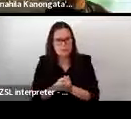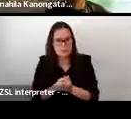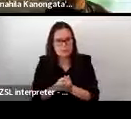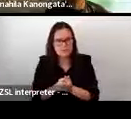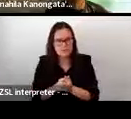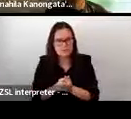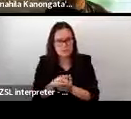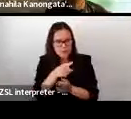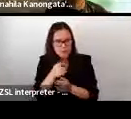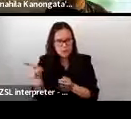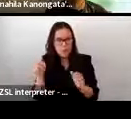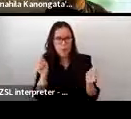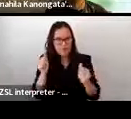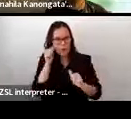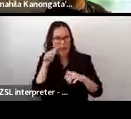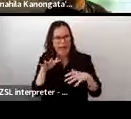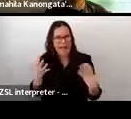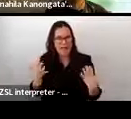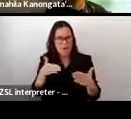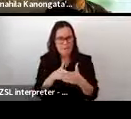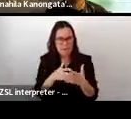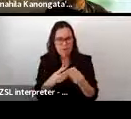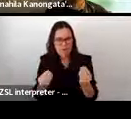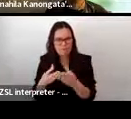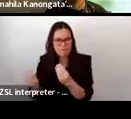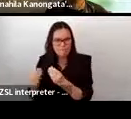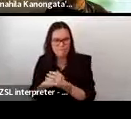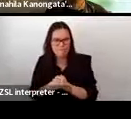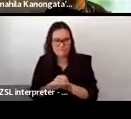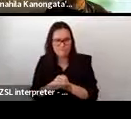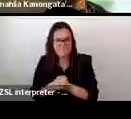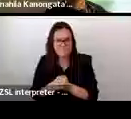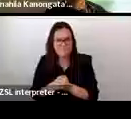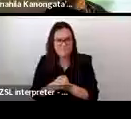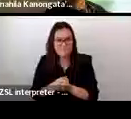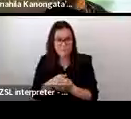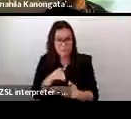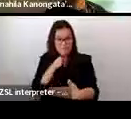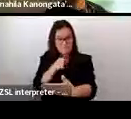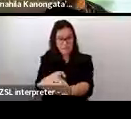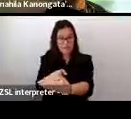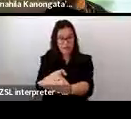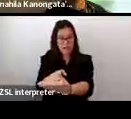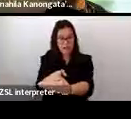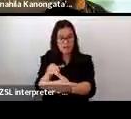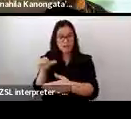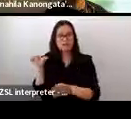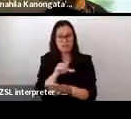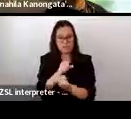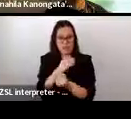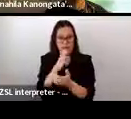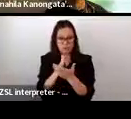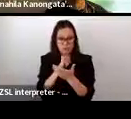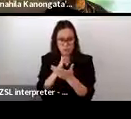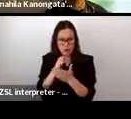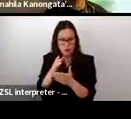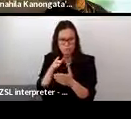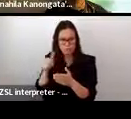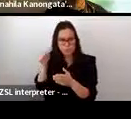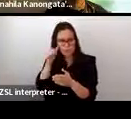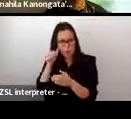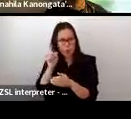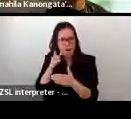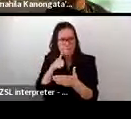barriers. Define barrier broadly and inclusively. Dianne, we're running short of time now.